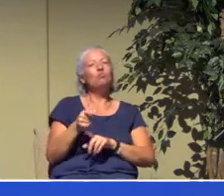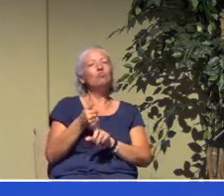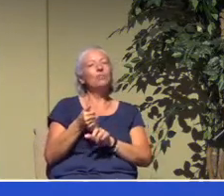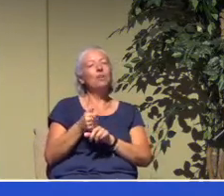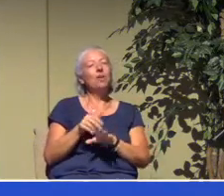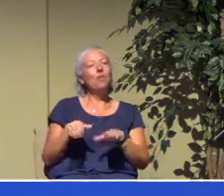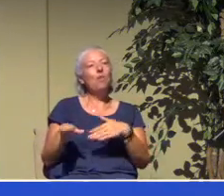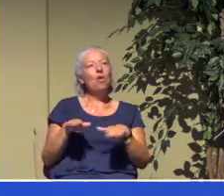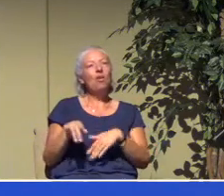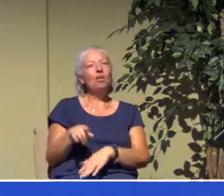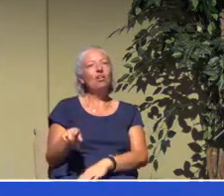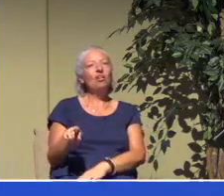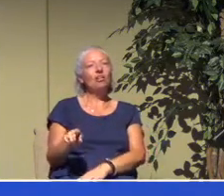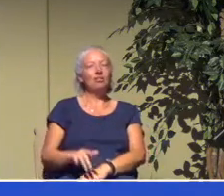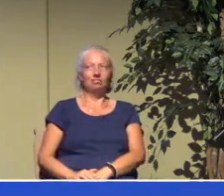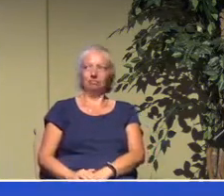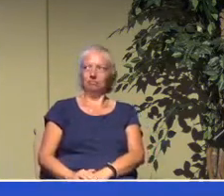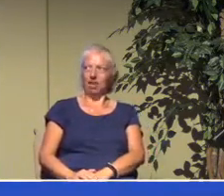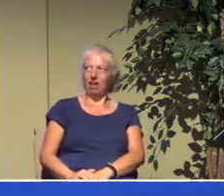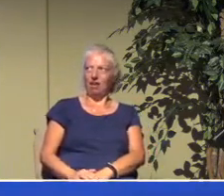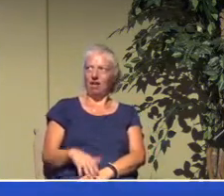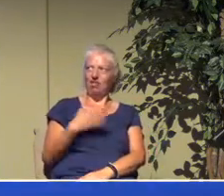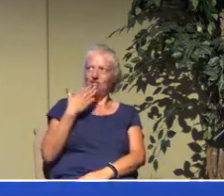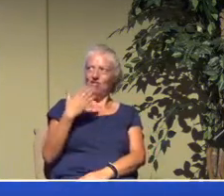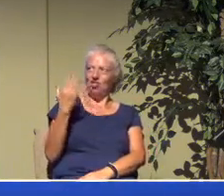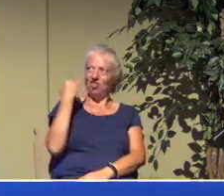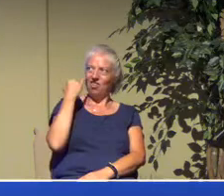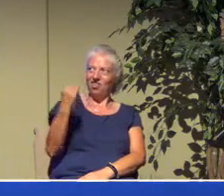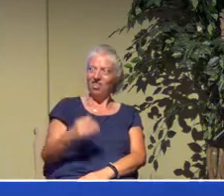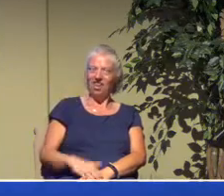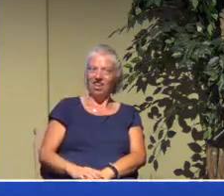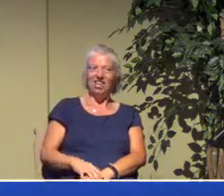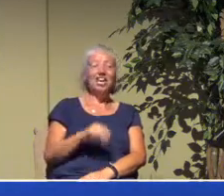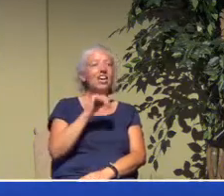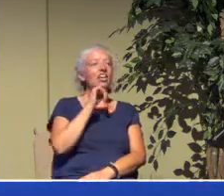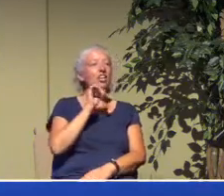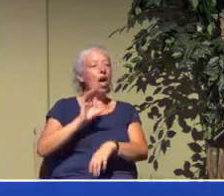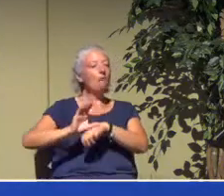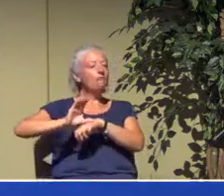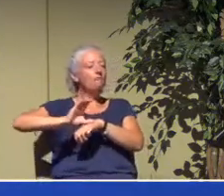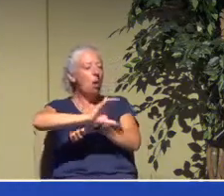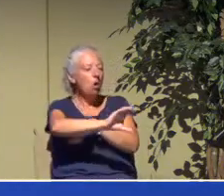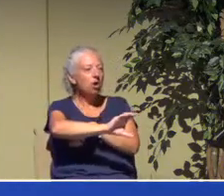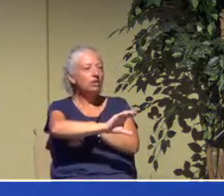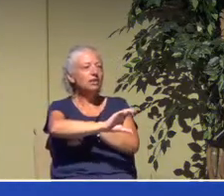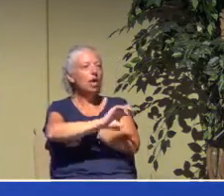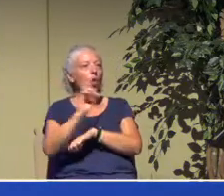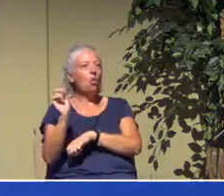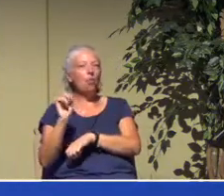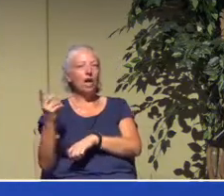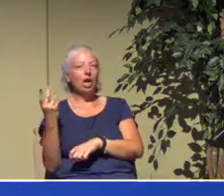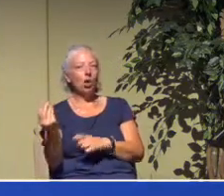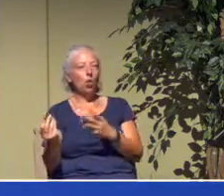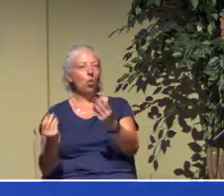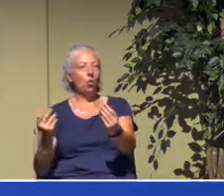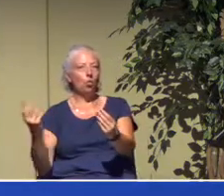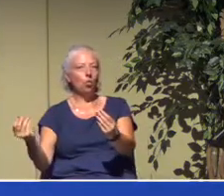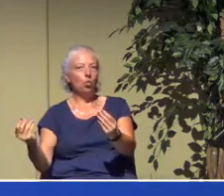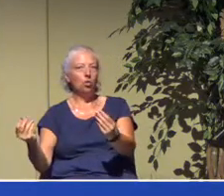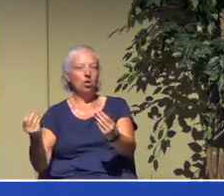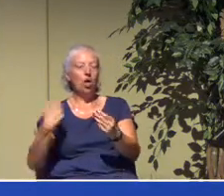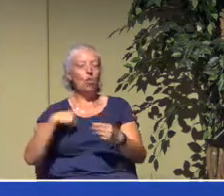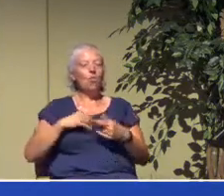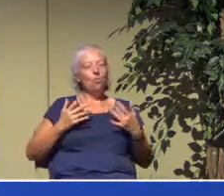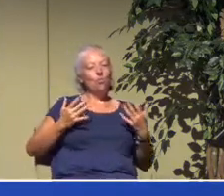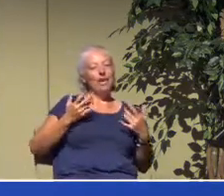Isn't that brilliant? So instead of imposing a way of life on people, a way they're supposed to walk, we'll see